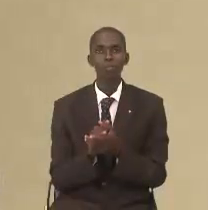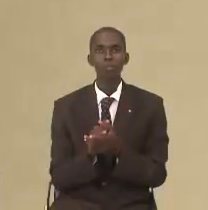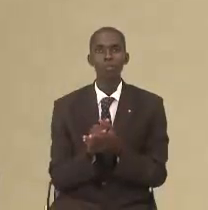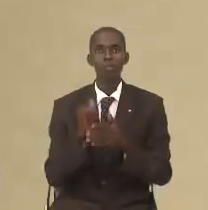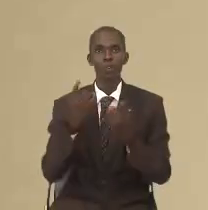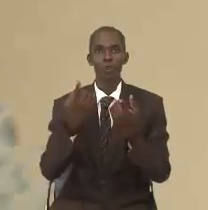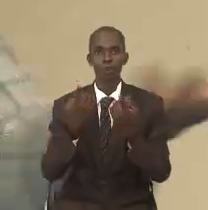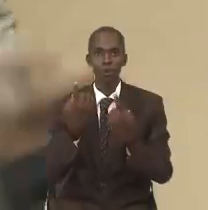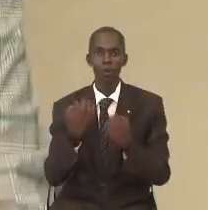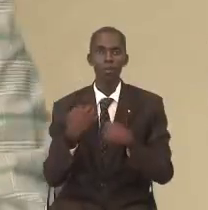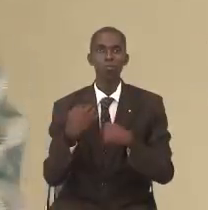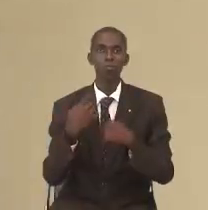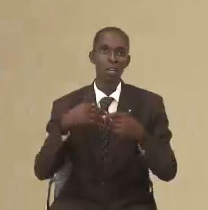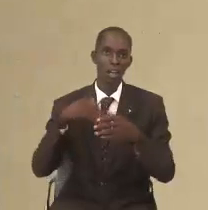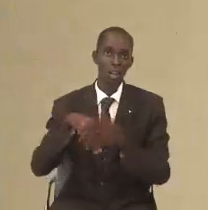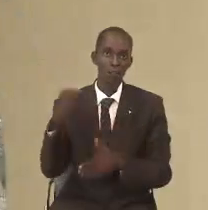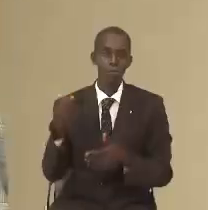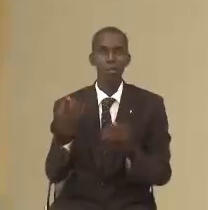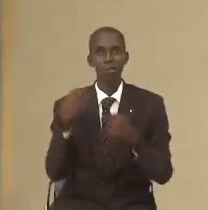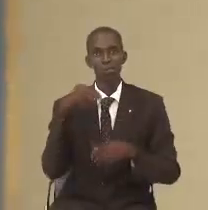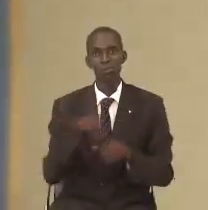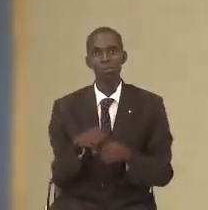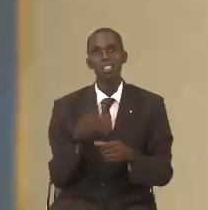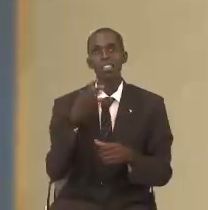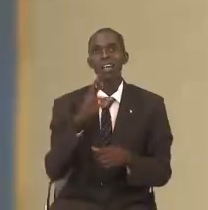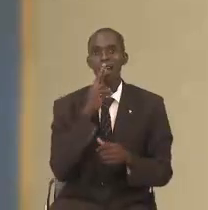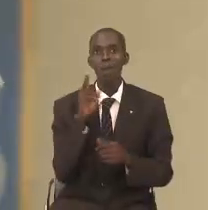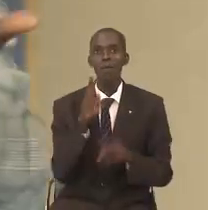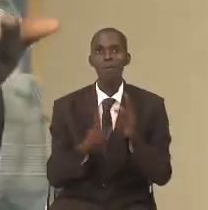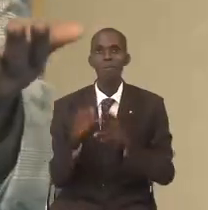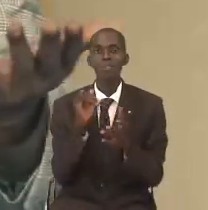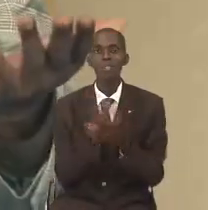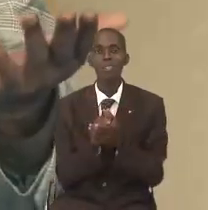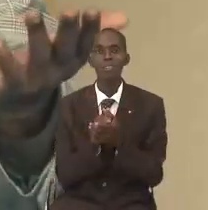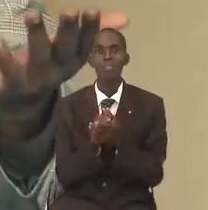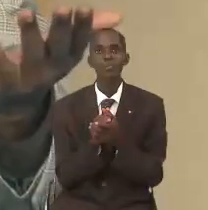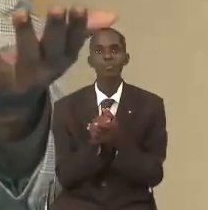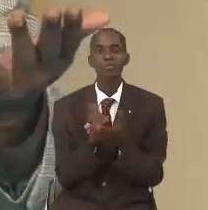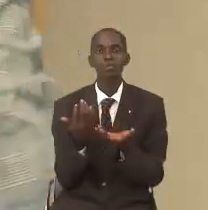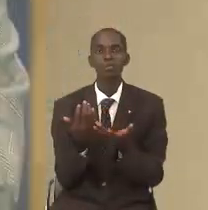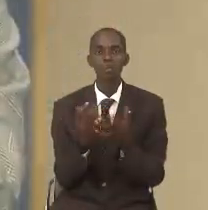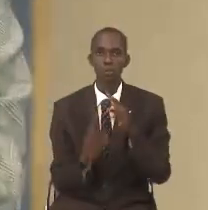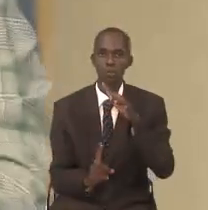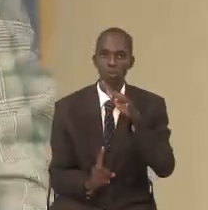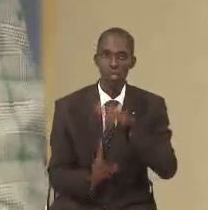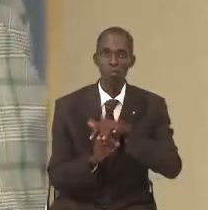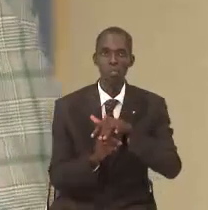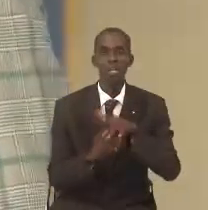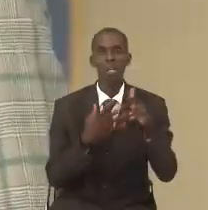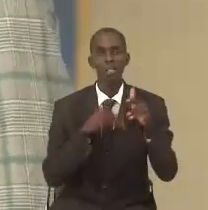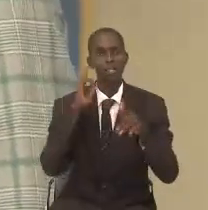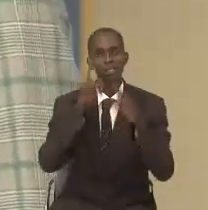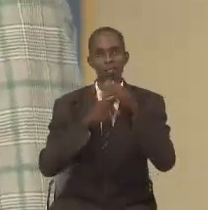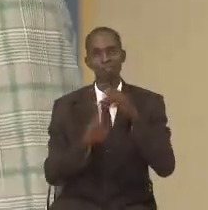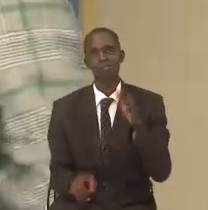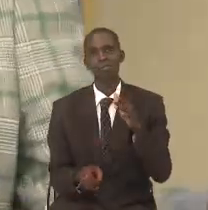in. There are people, they show up, then they vanish. There are people, they are